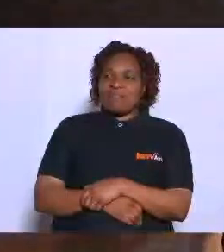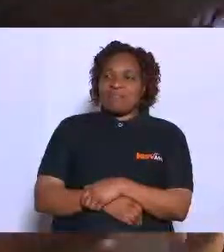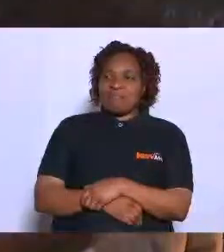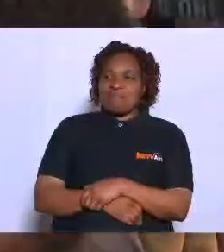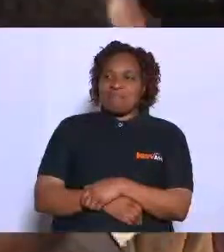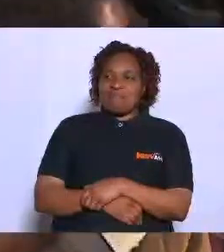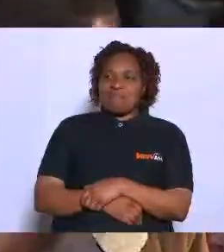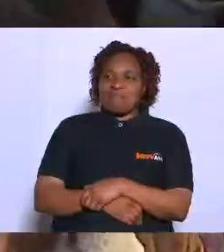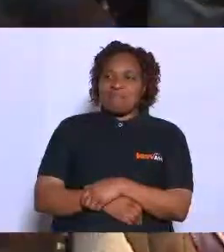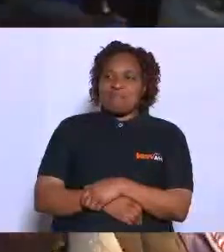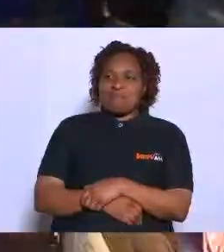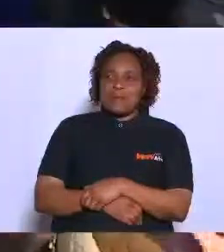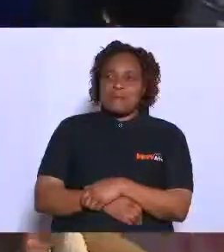foreign